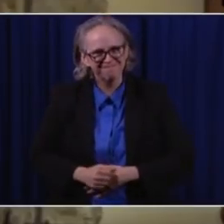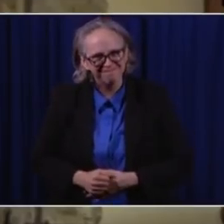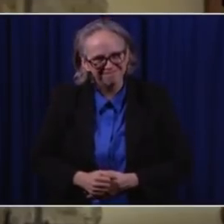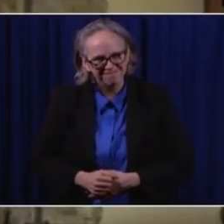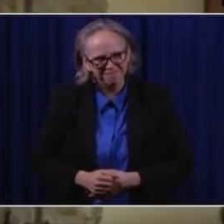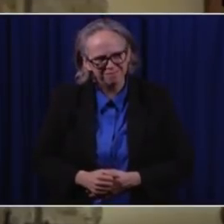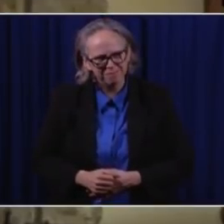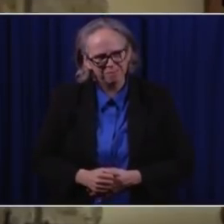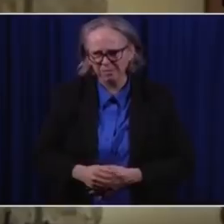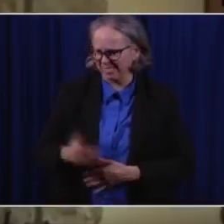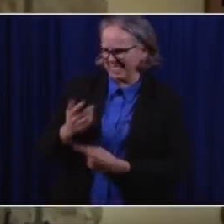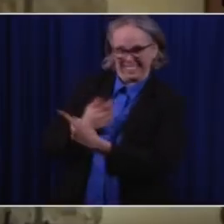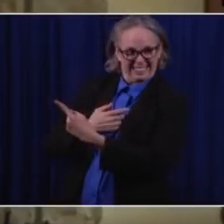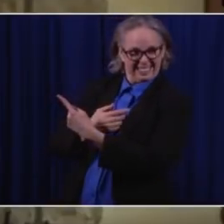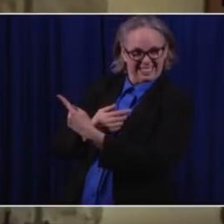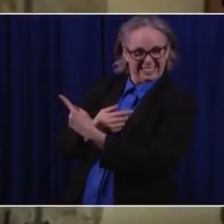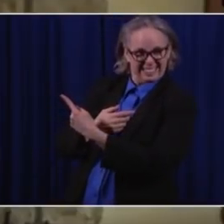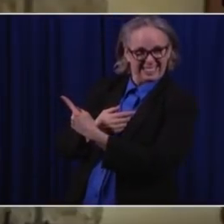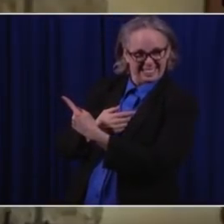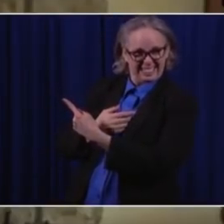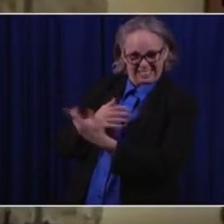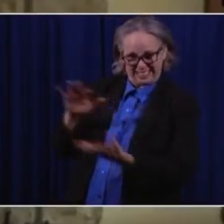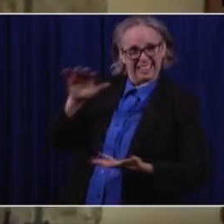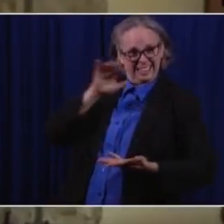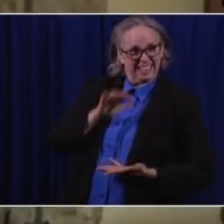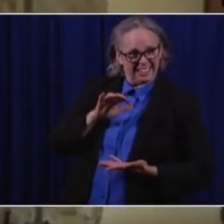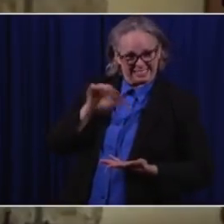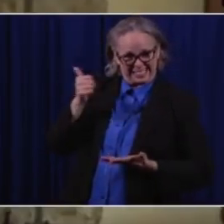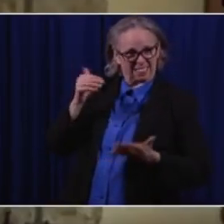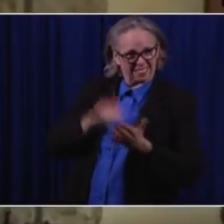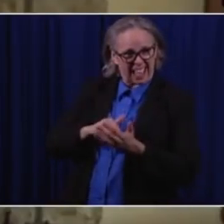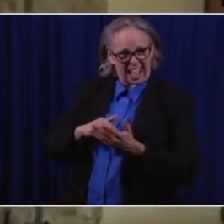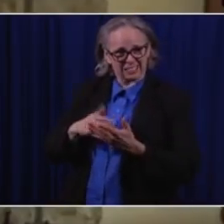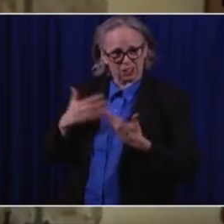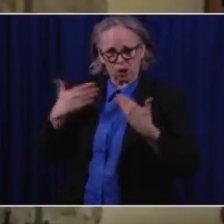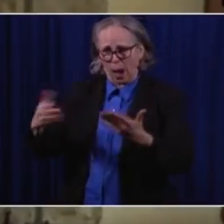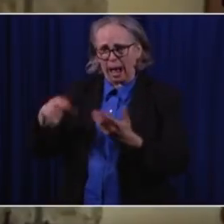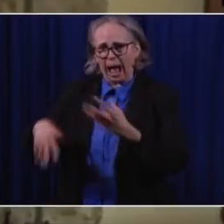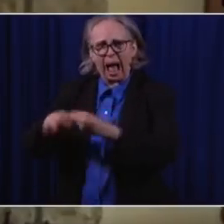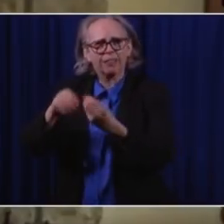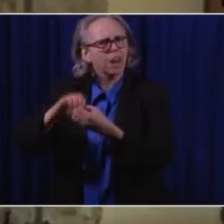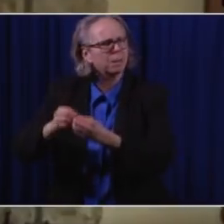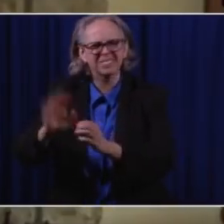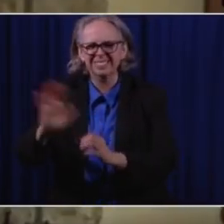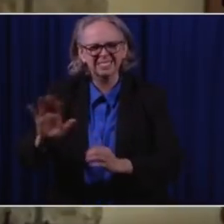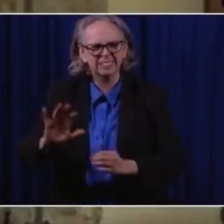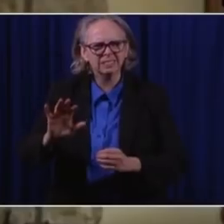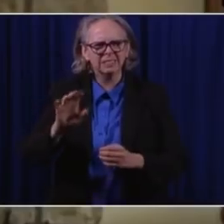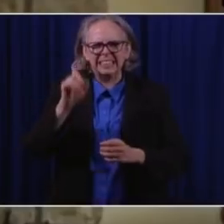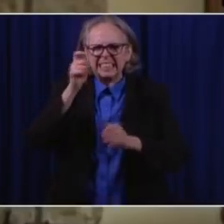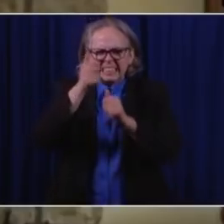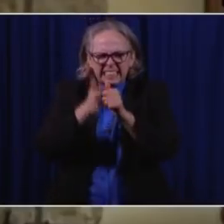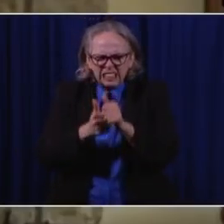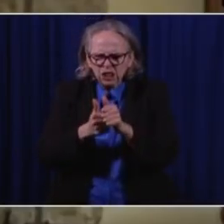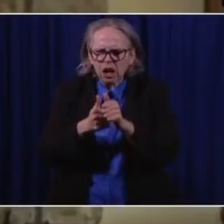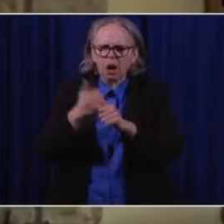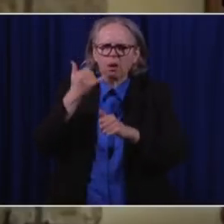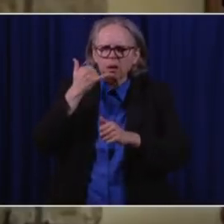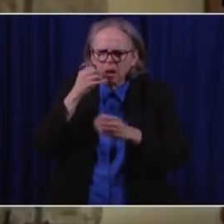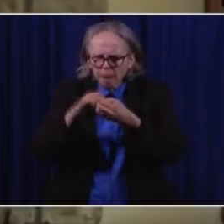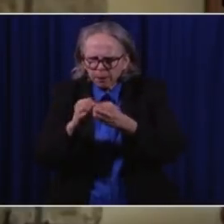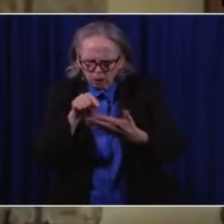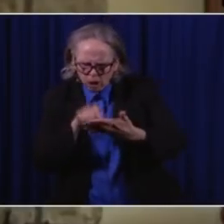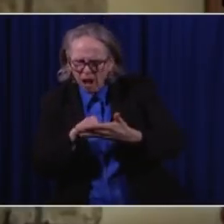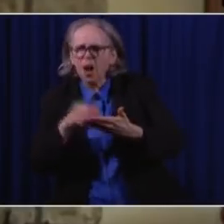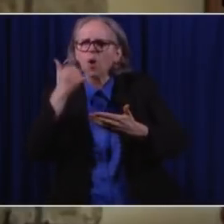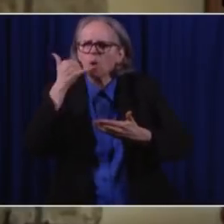the board. These have to be each one literally hand checked. And usually that's